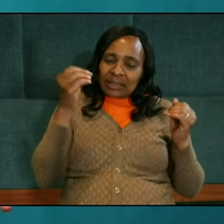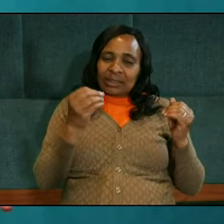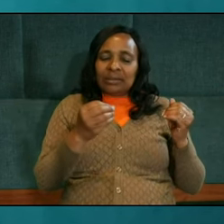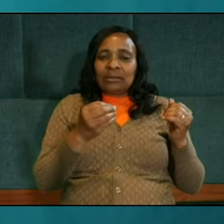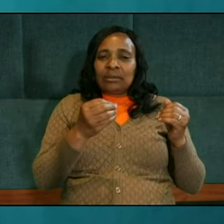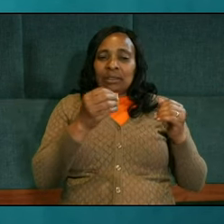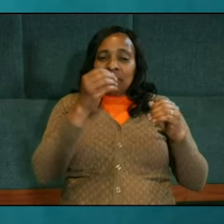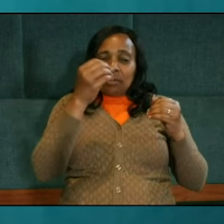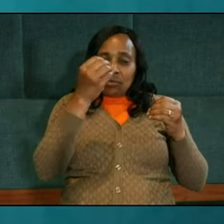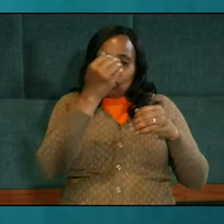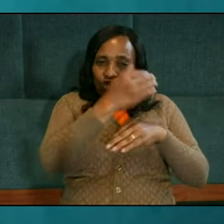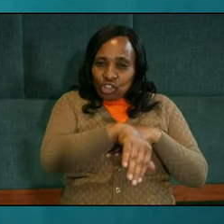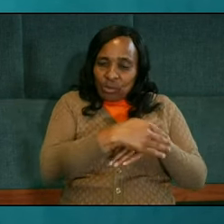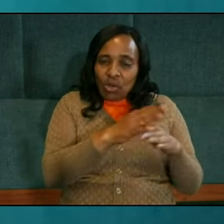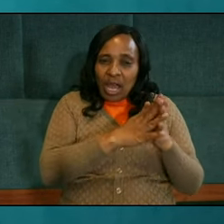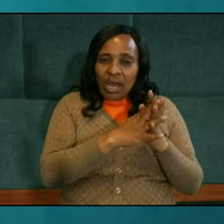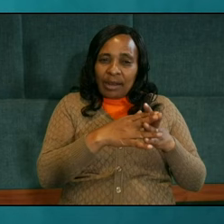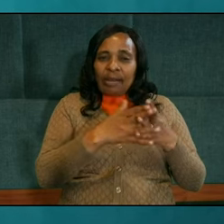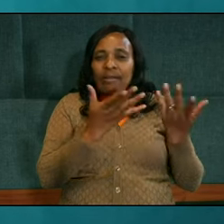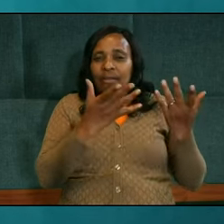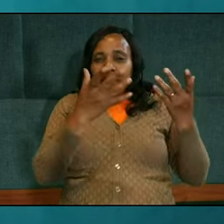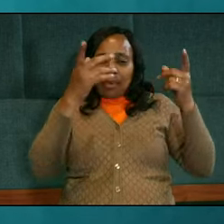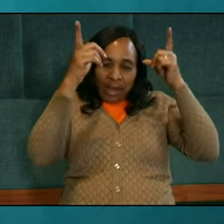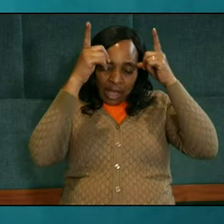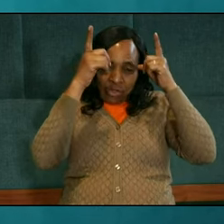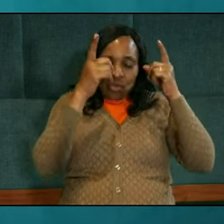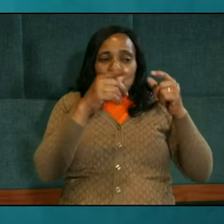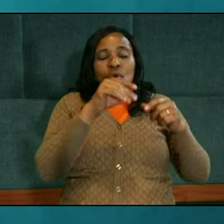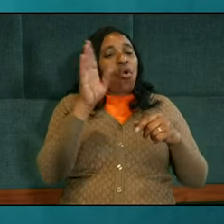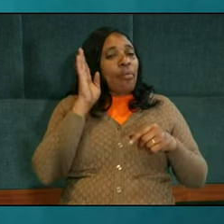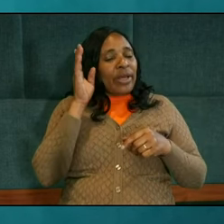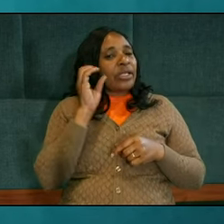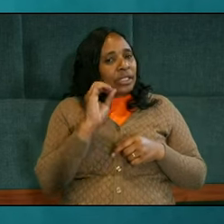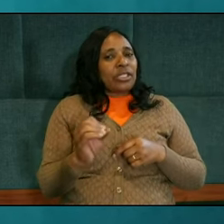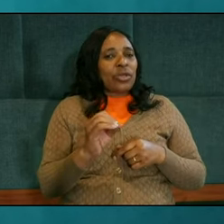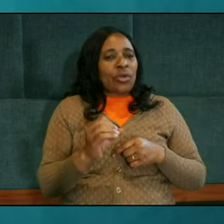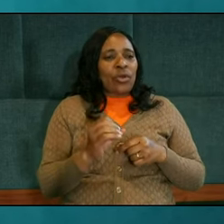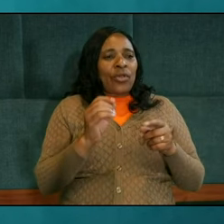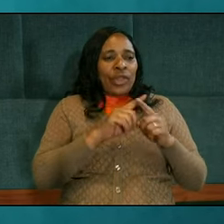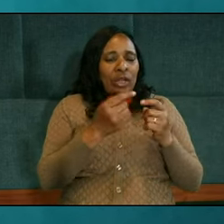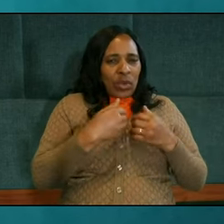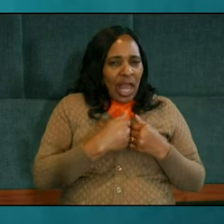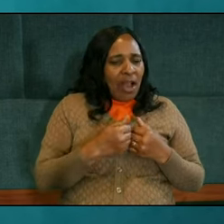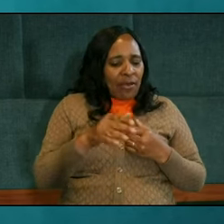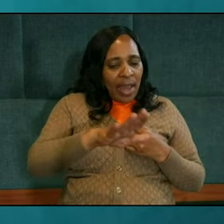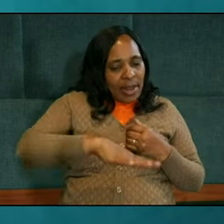also. So that's disobedience, you see right there. And we have the section where